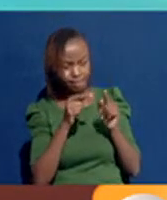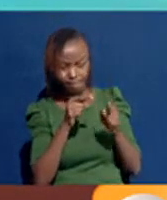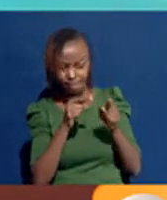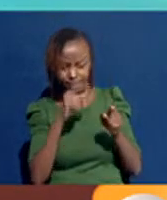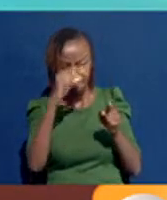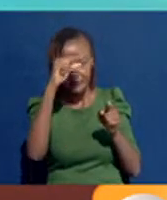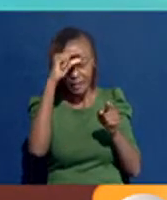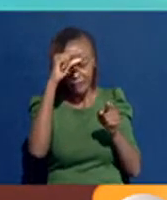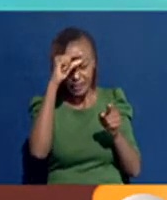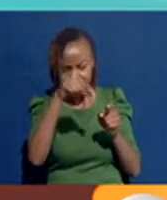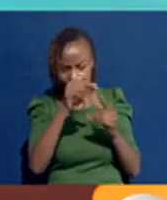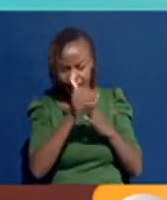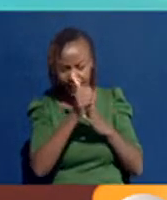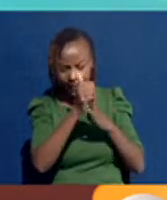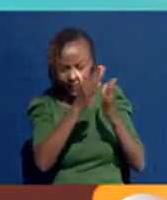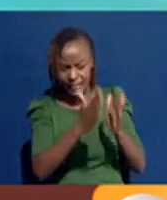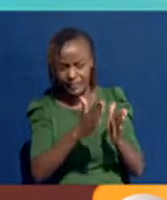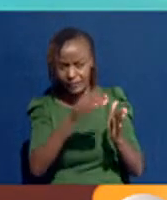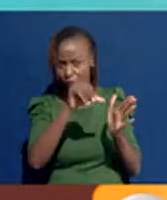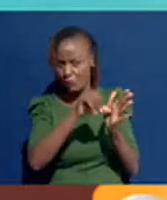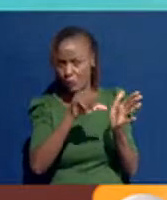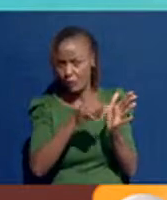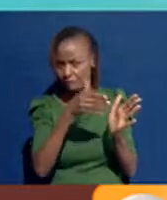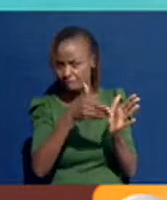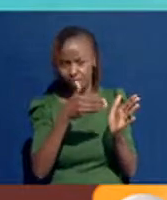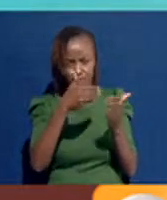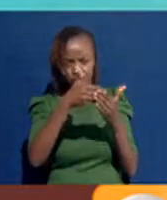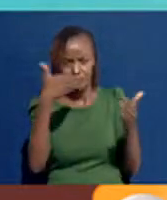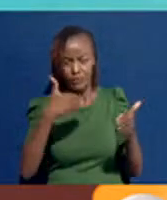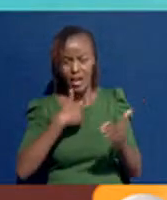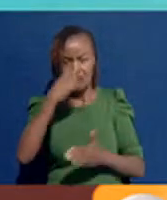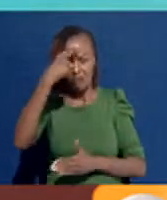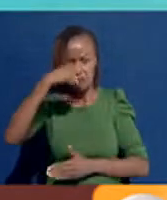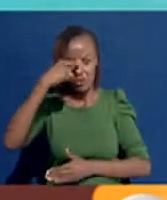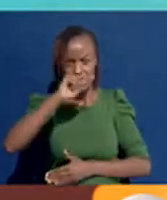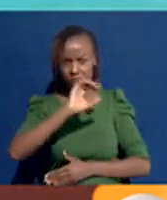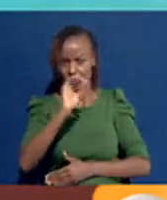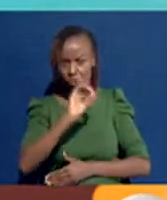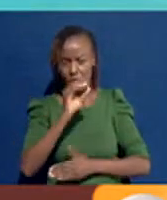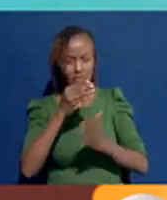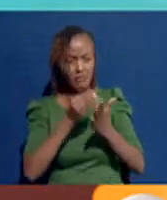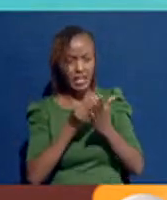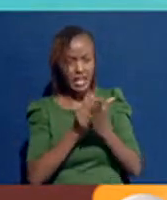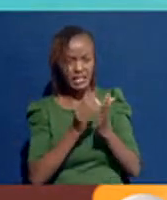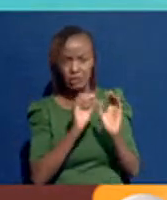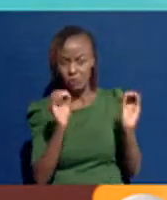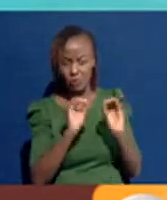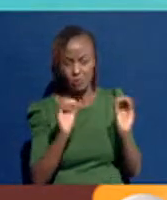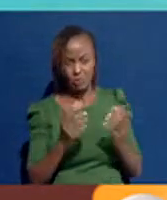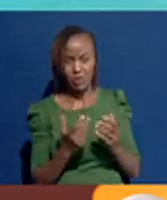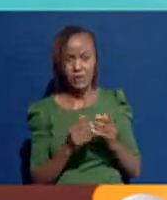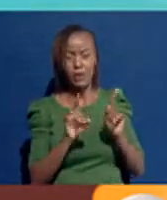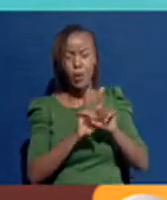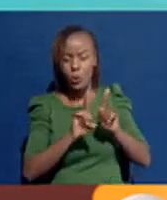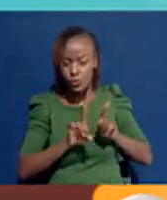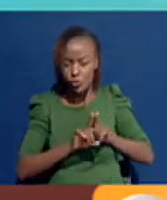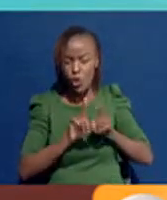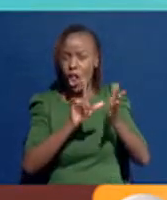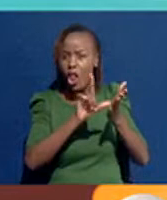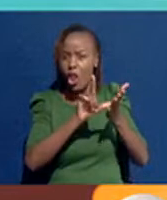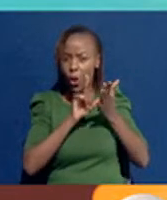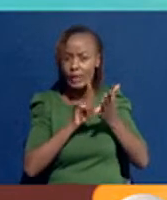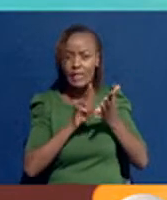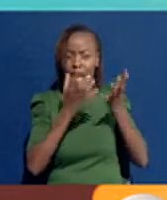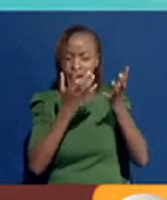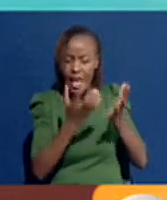Governance, there was no policy put in place. That is procurement, financial, and whatever. And the debt portfolio